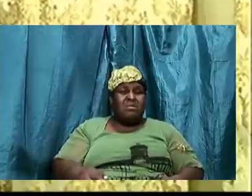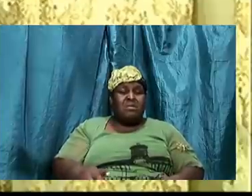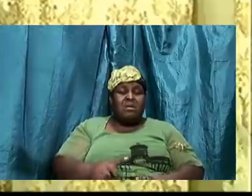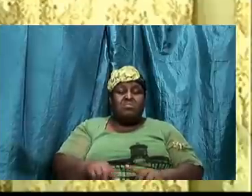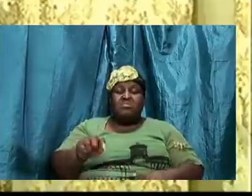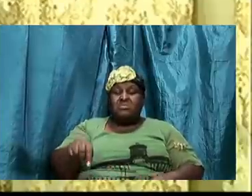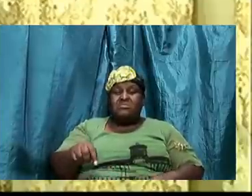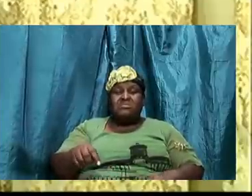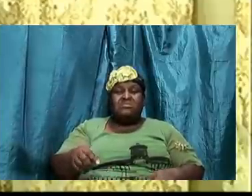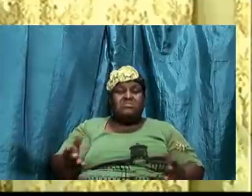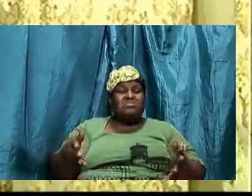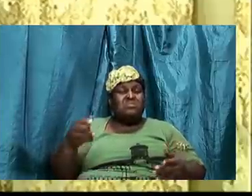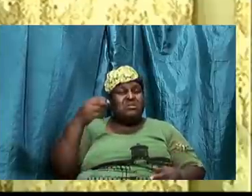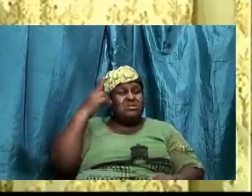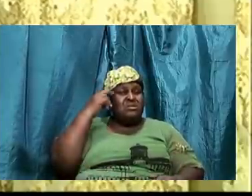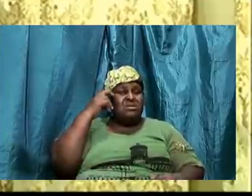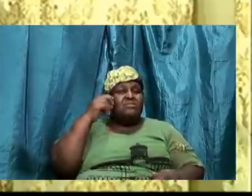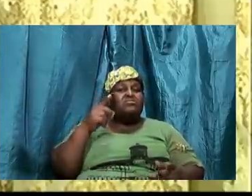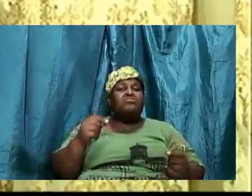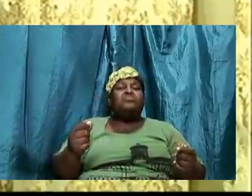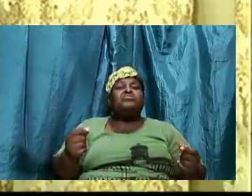does.